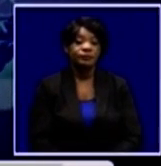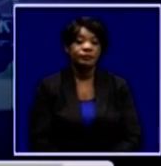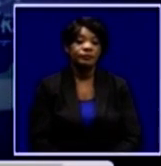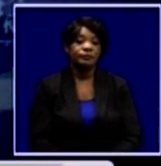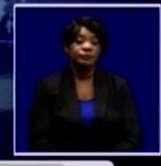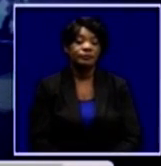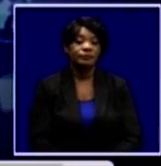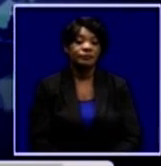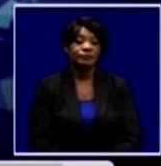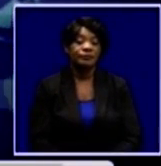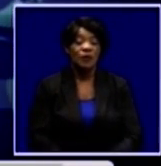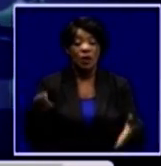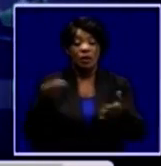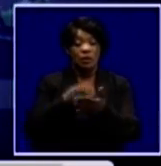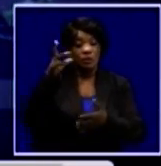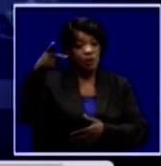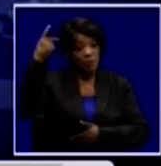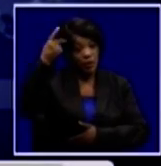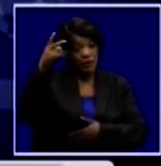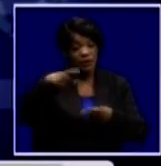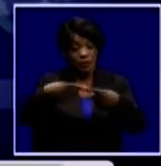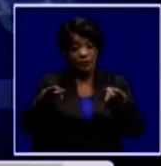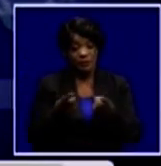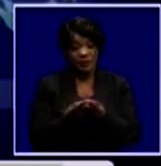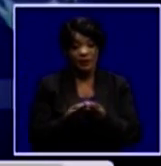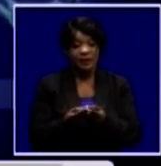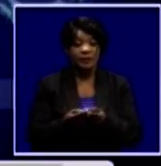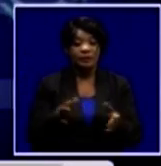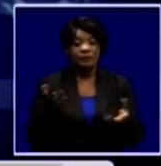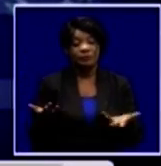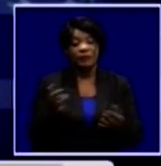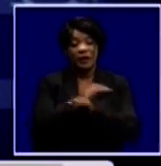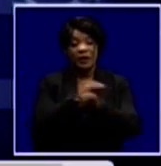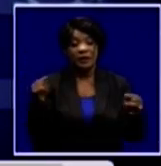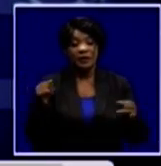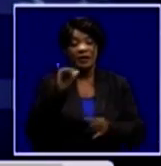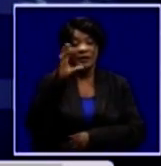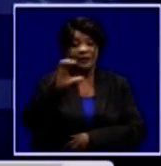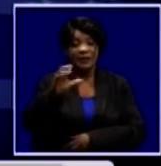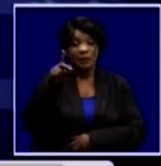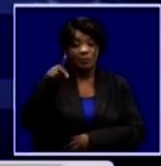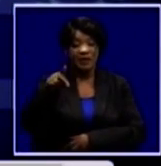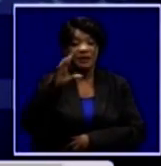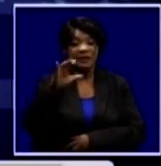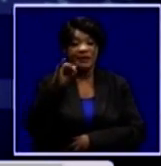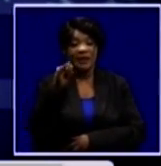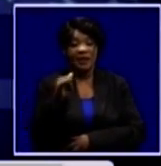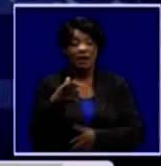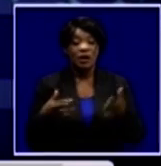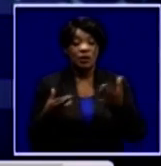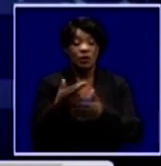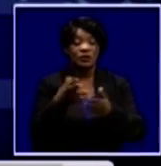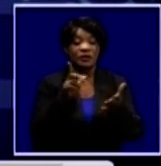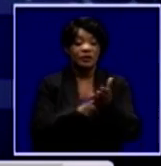Now, a new political party, People's Convention Independence Party, PCIP, has been launched in